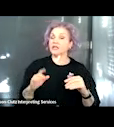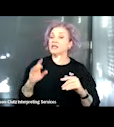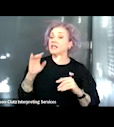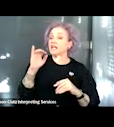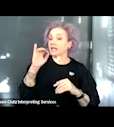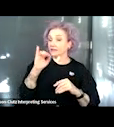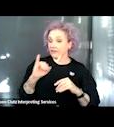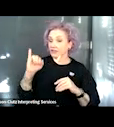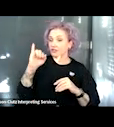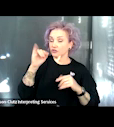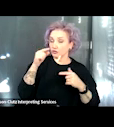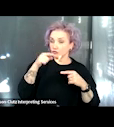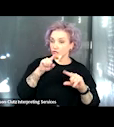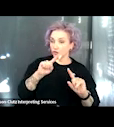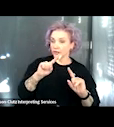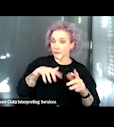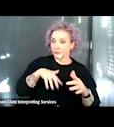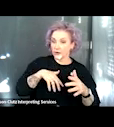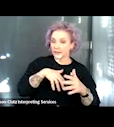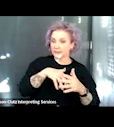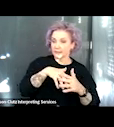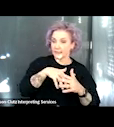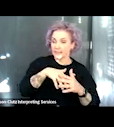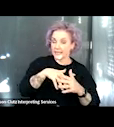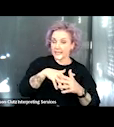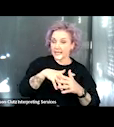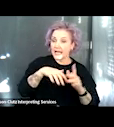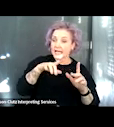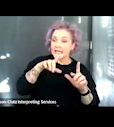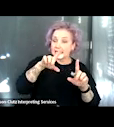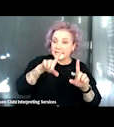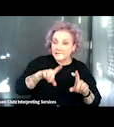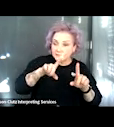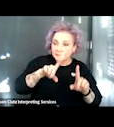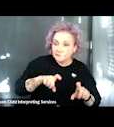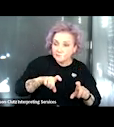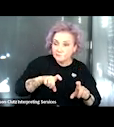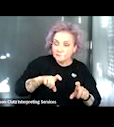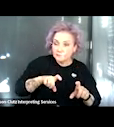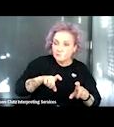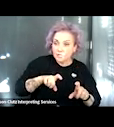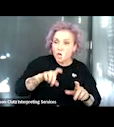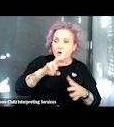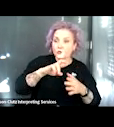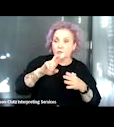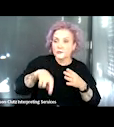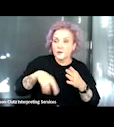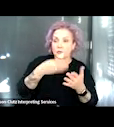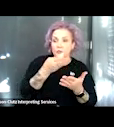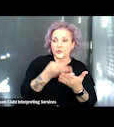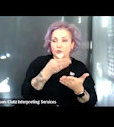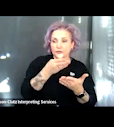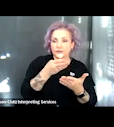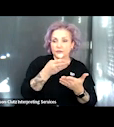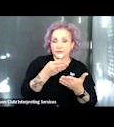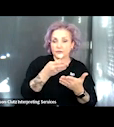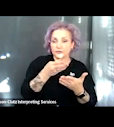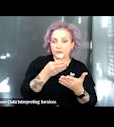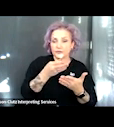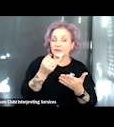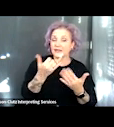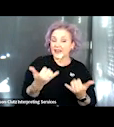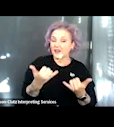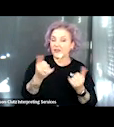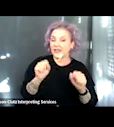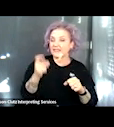the mother, or Toxoplasma gondii, which is one of the parasitic infections. And once